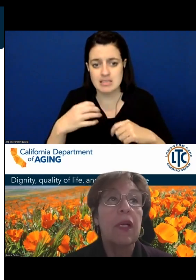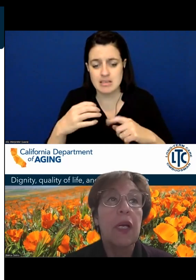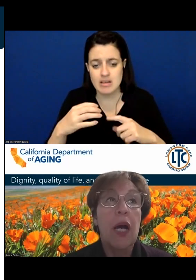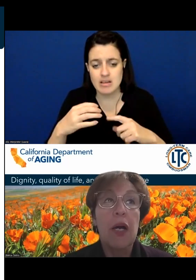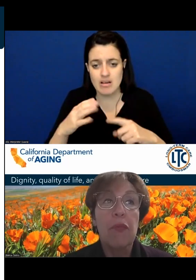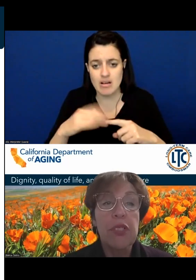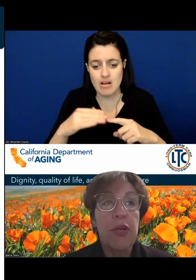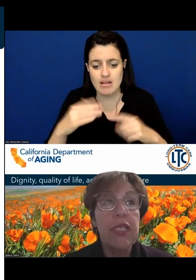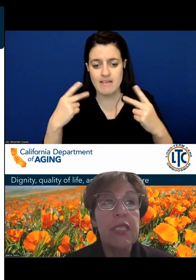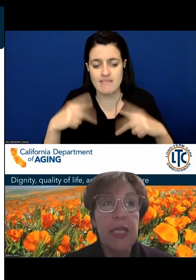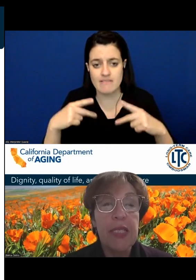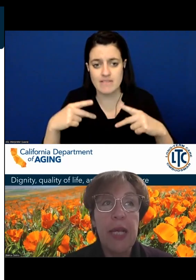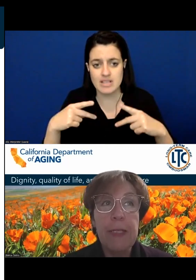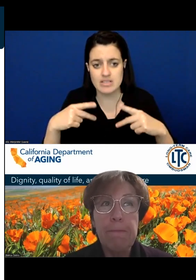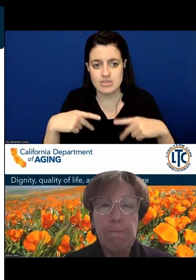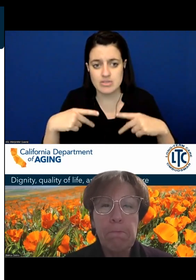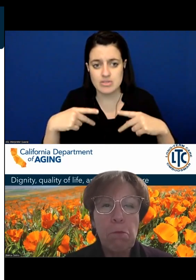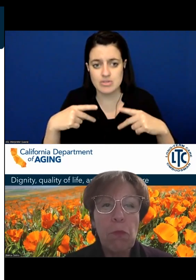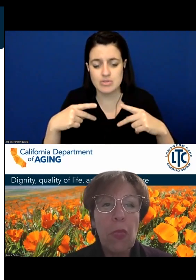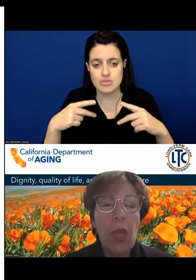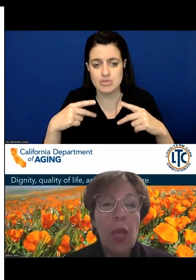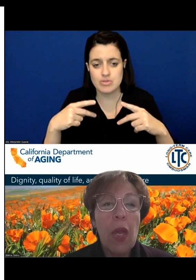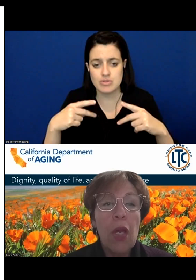physical restraints. Next slide.